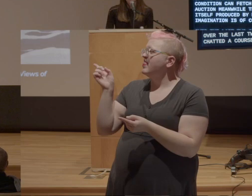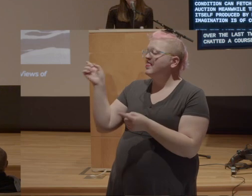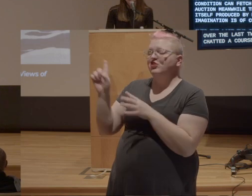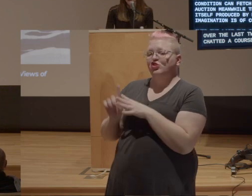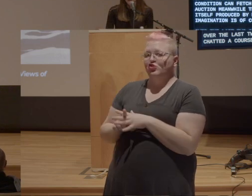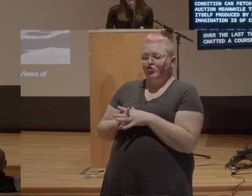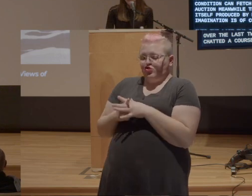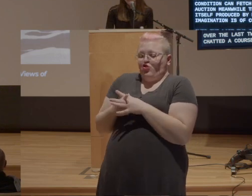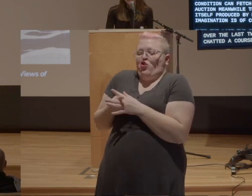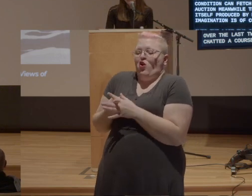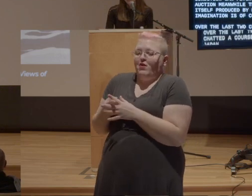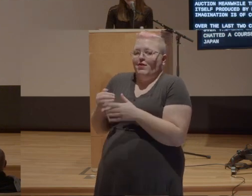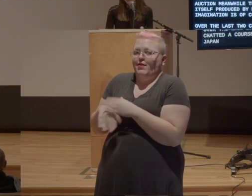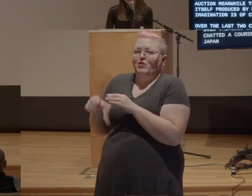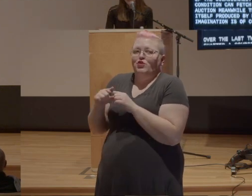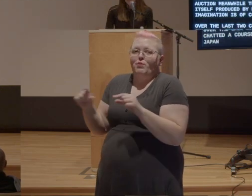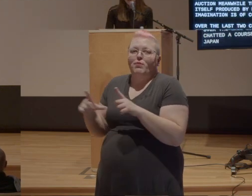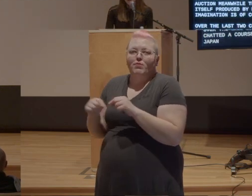off mainland Japan.